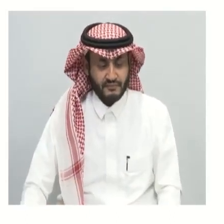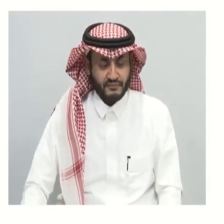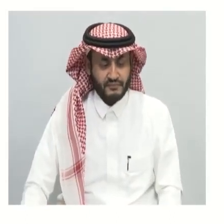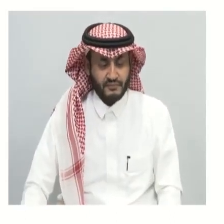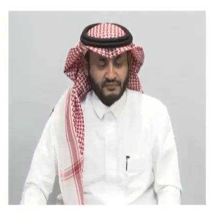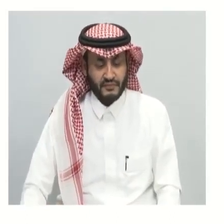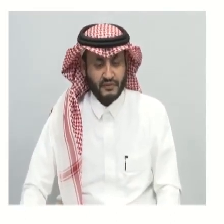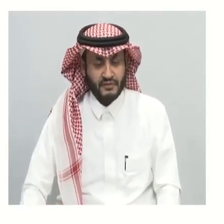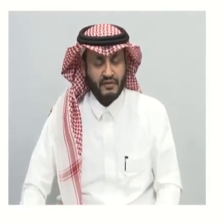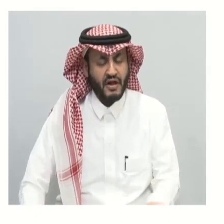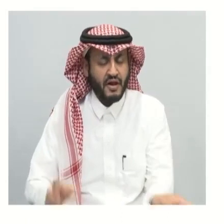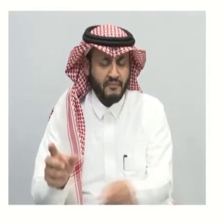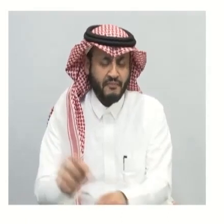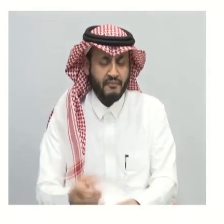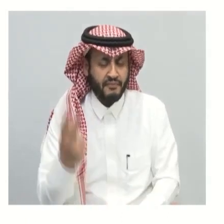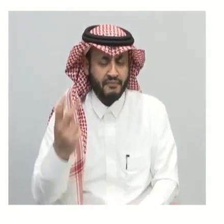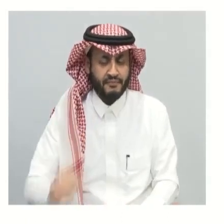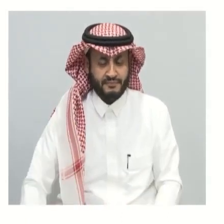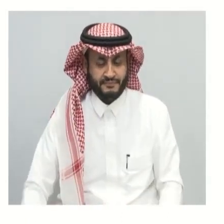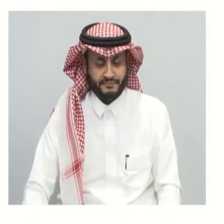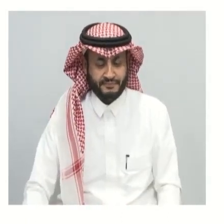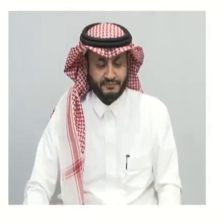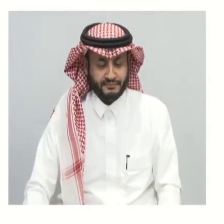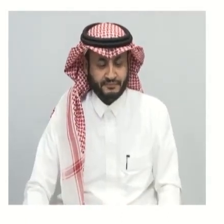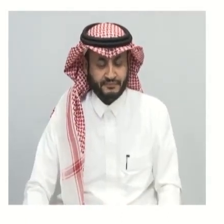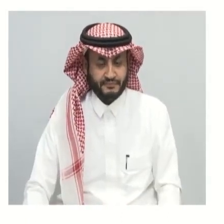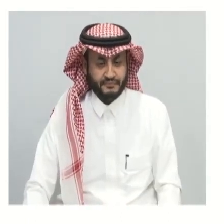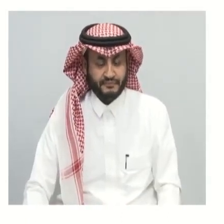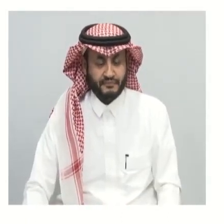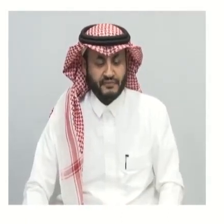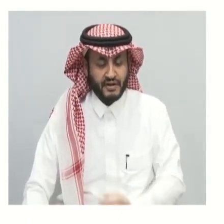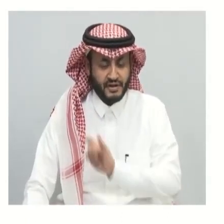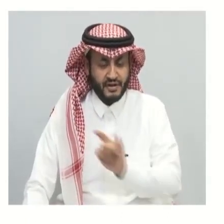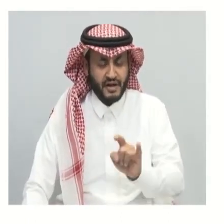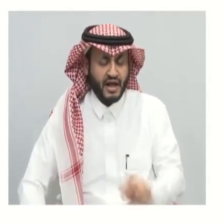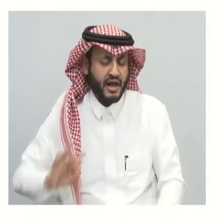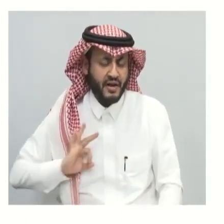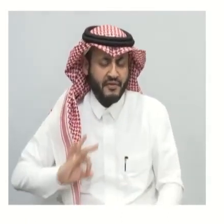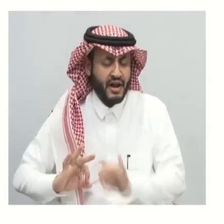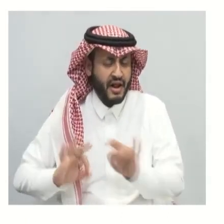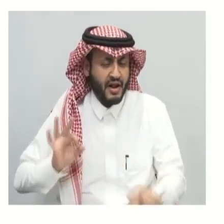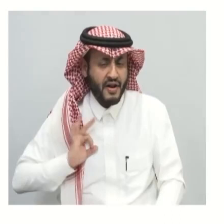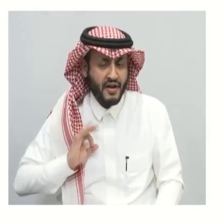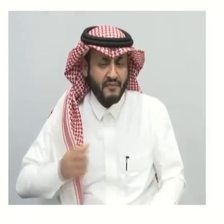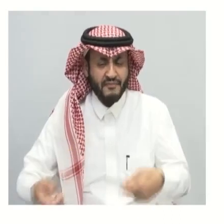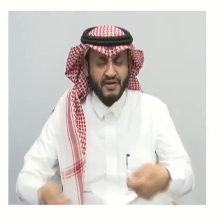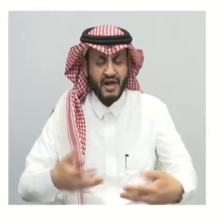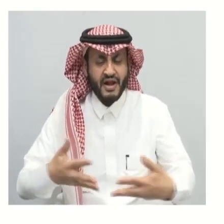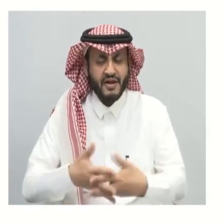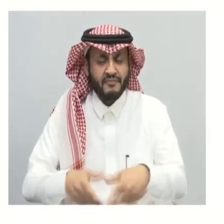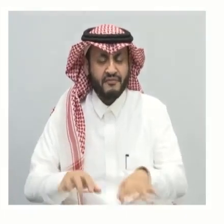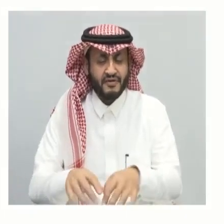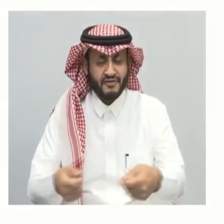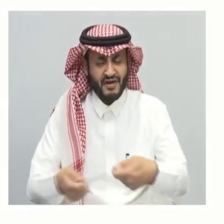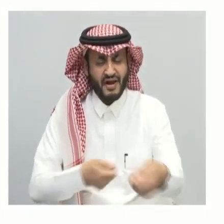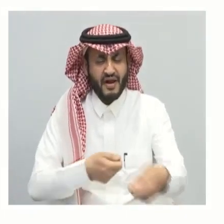to share, and doesn't, and his. We will say, he doesn't like to share his laptop. So